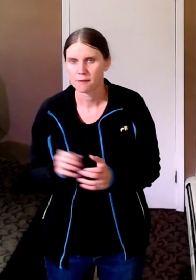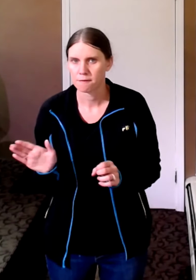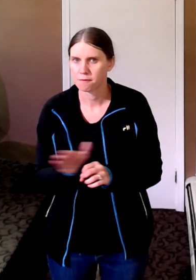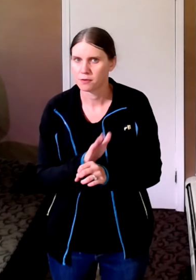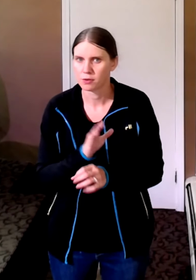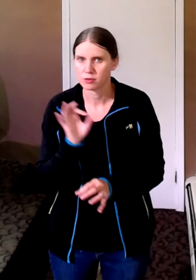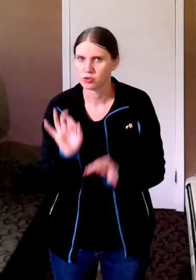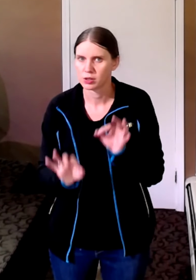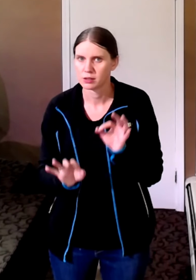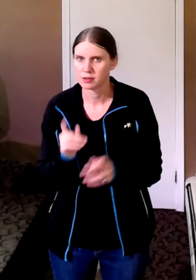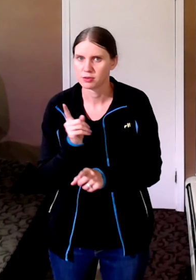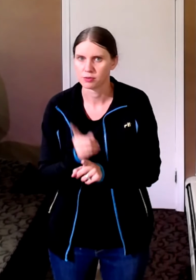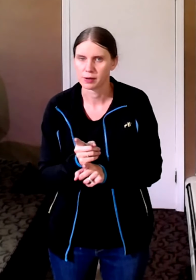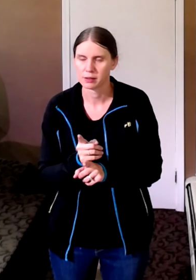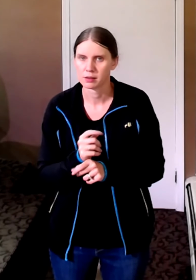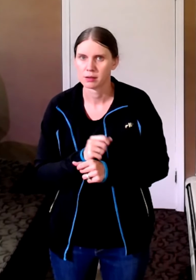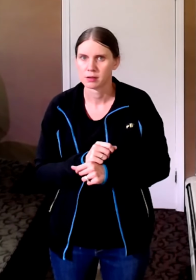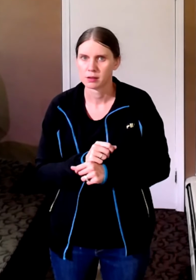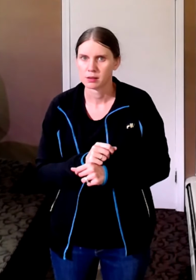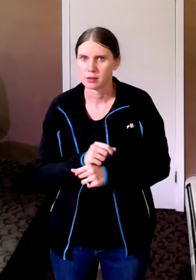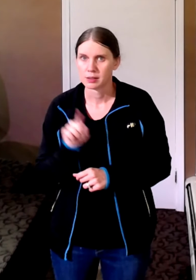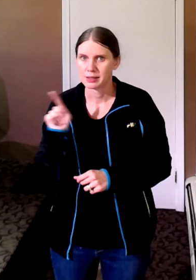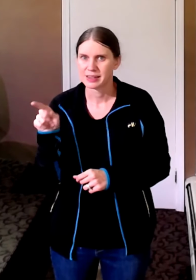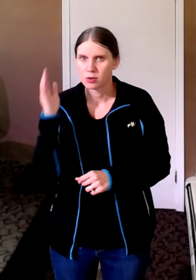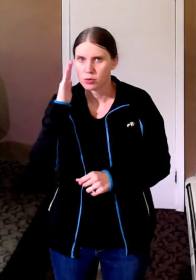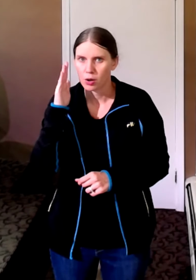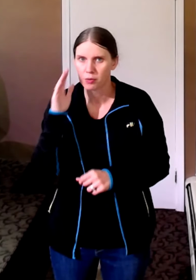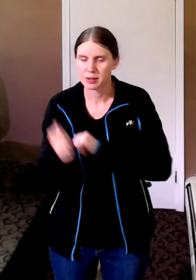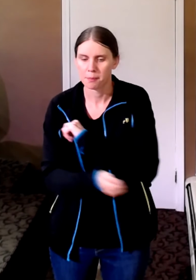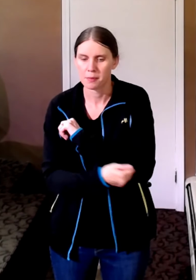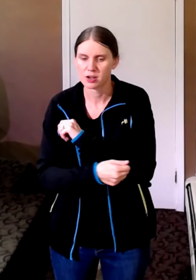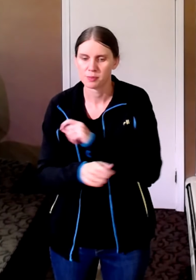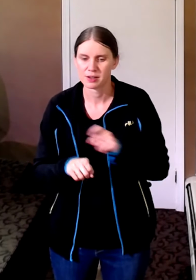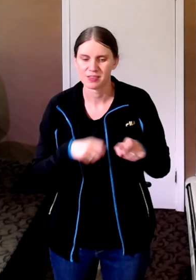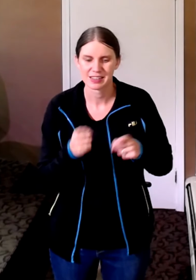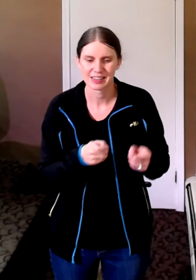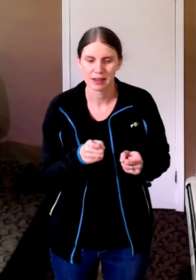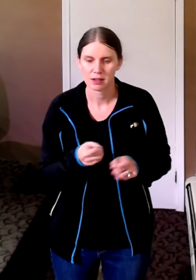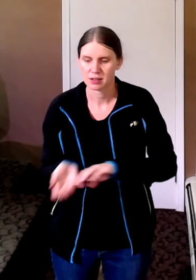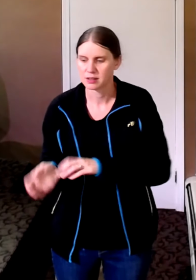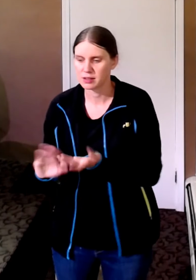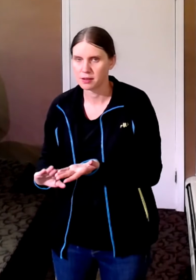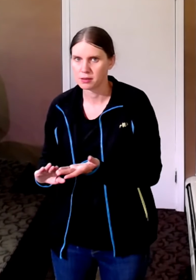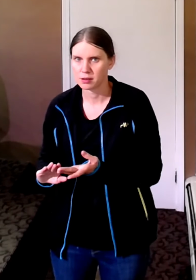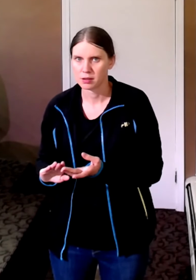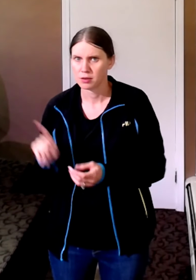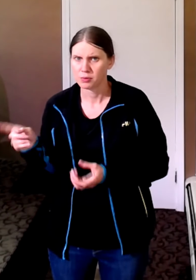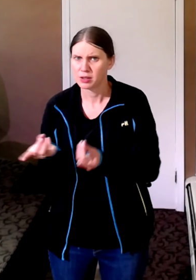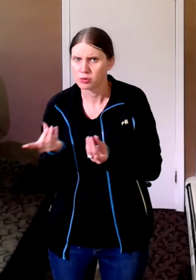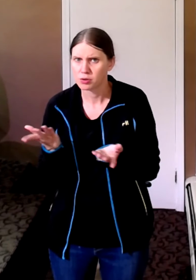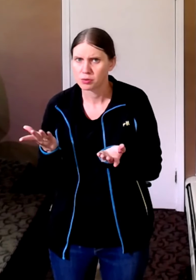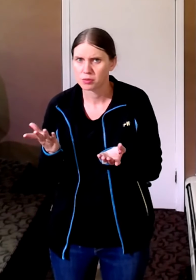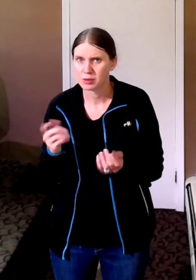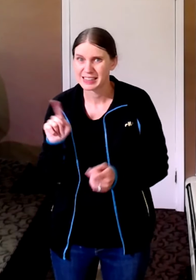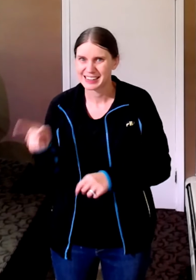Absolute justice. And he knows that the wages of sin is death. So you know what he did? He went and